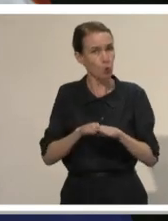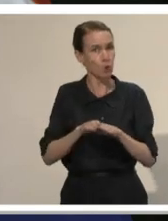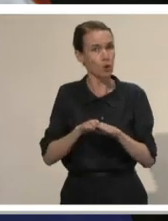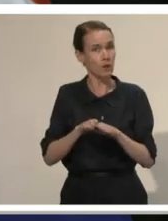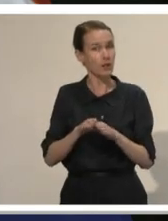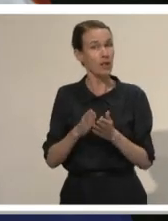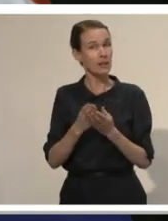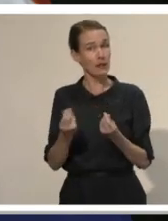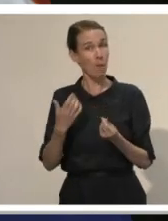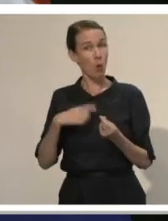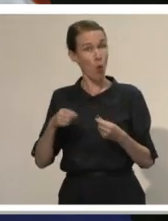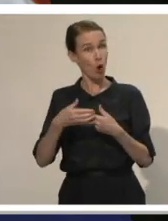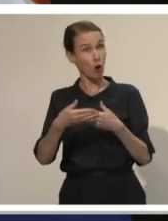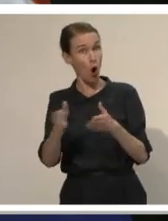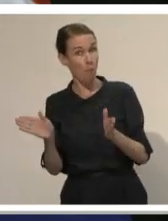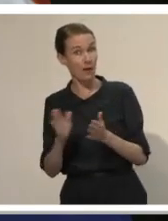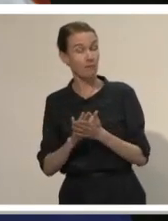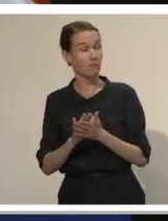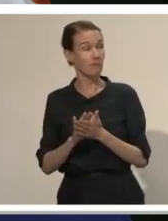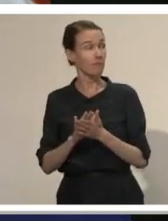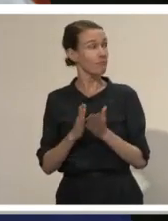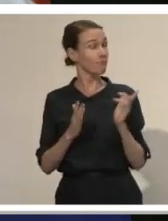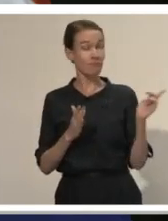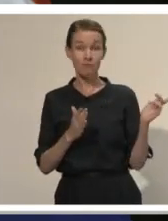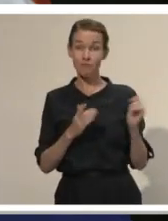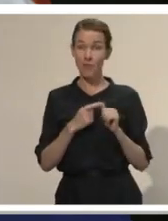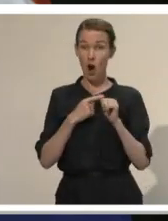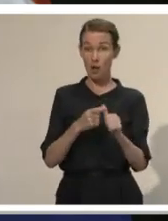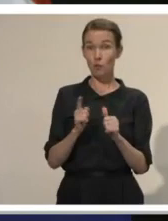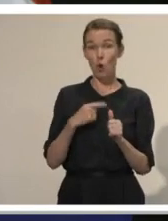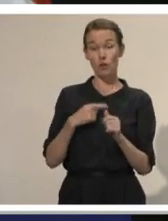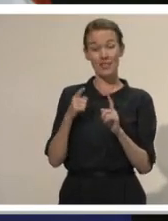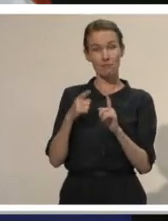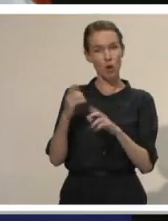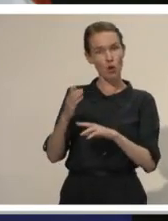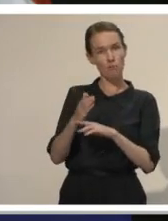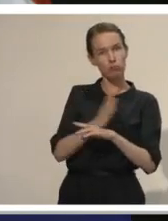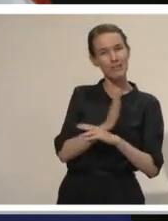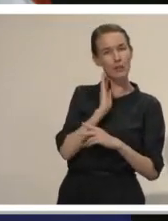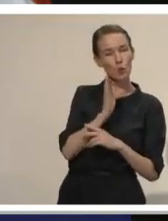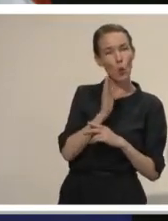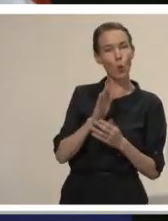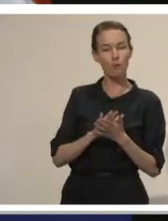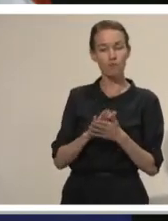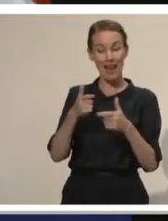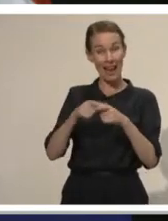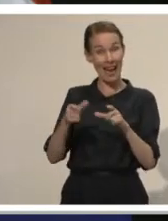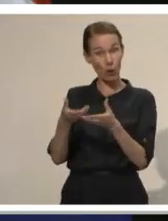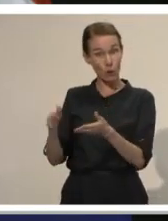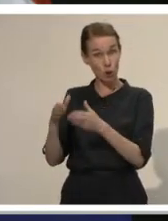making decisions based on what they see as the best interest for their personal workforce and their community.